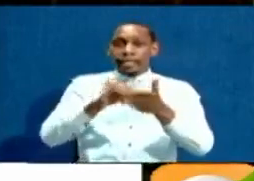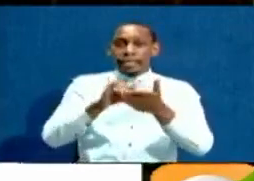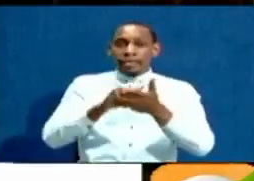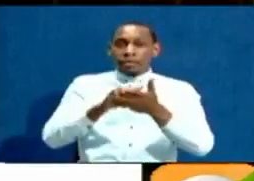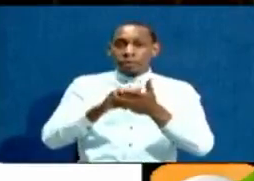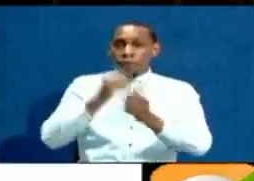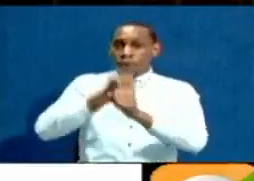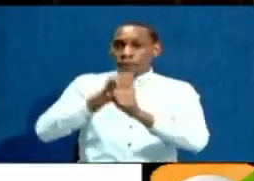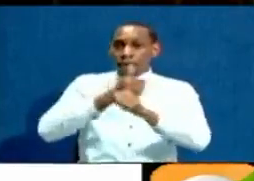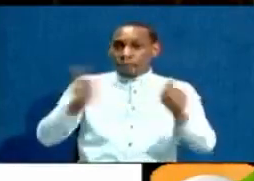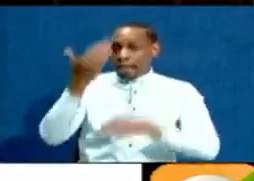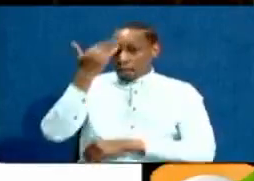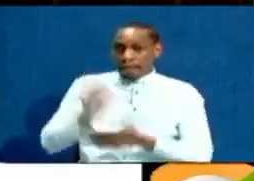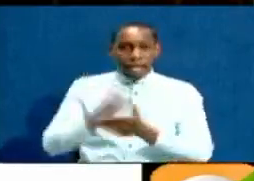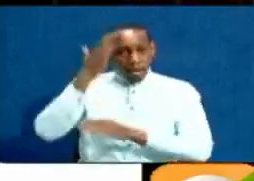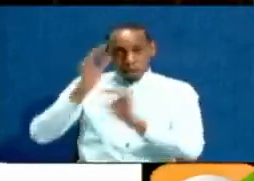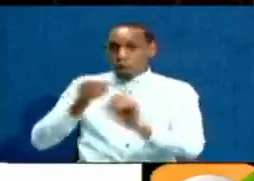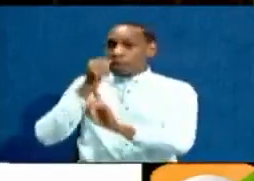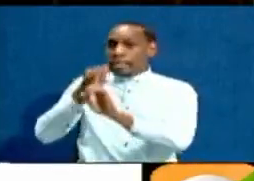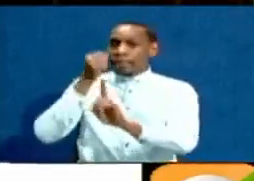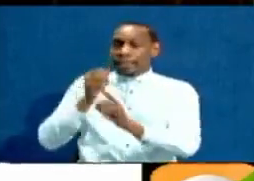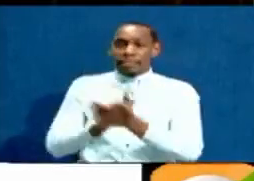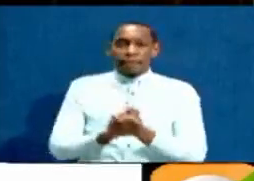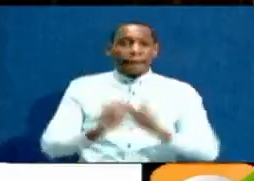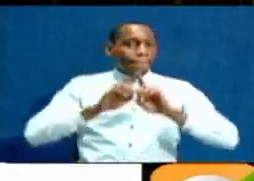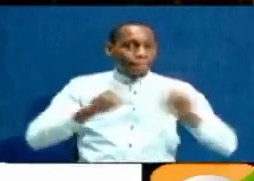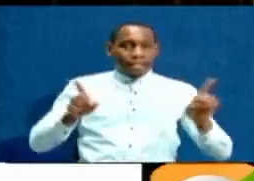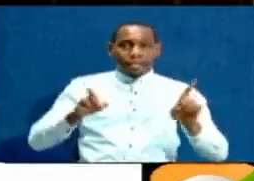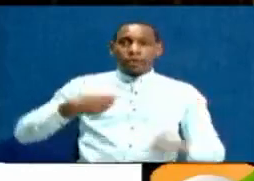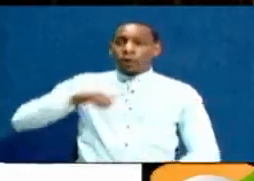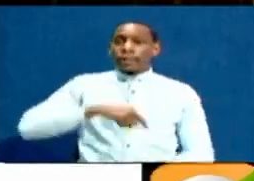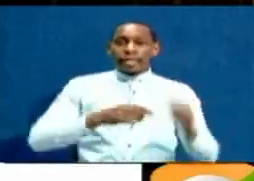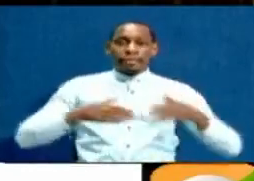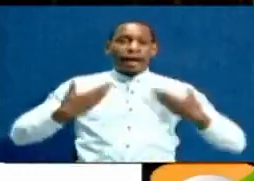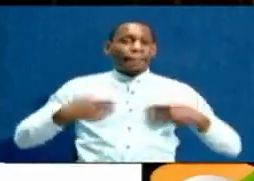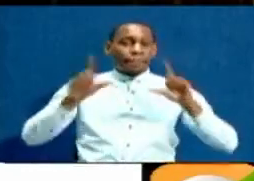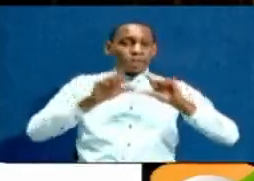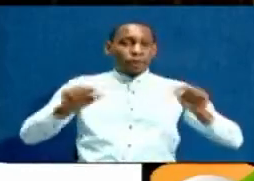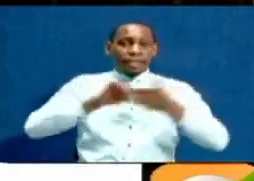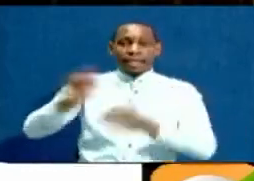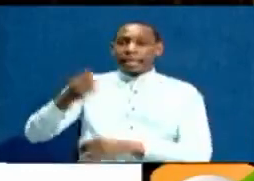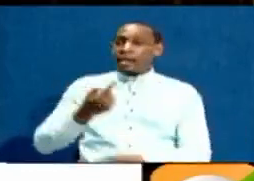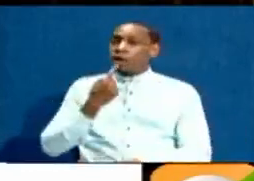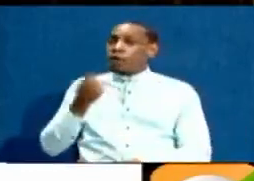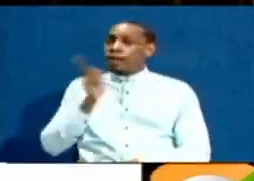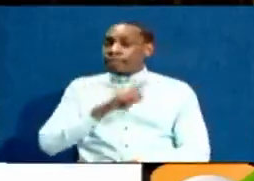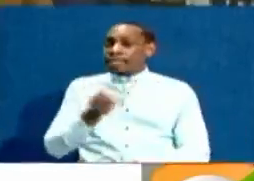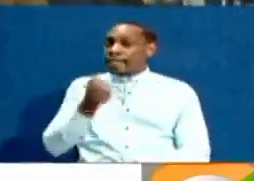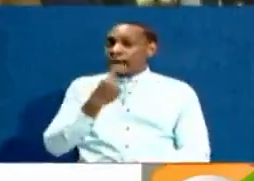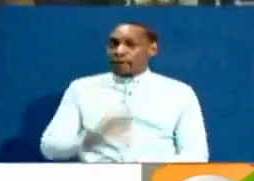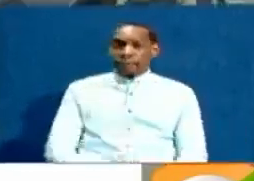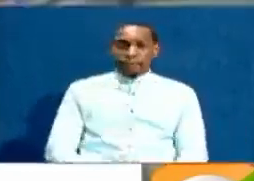higher efficacy, because we don't know the impact of either. But we are happy to say that Kenya has ordered the